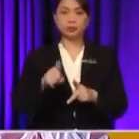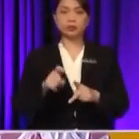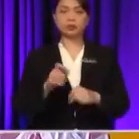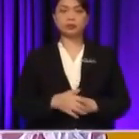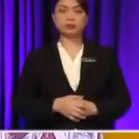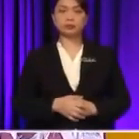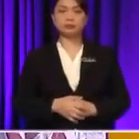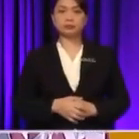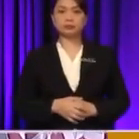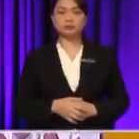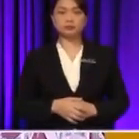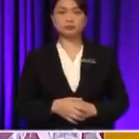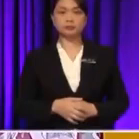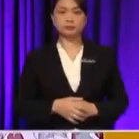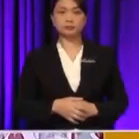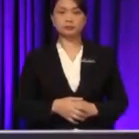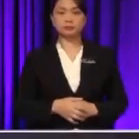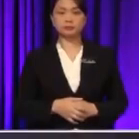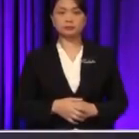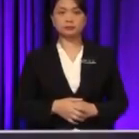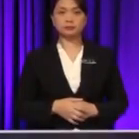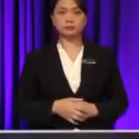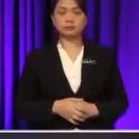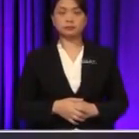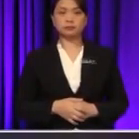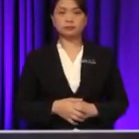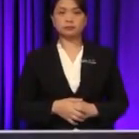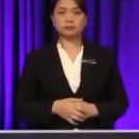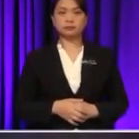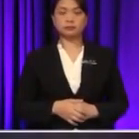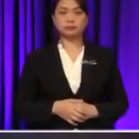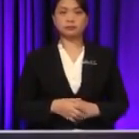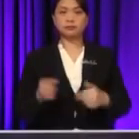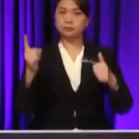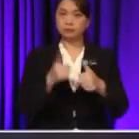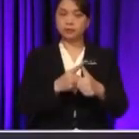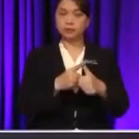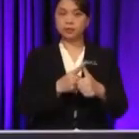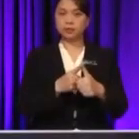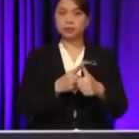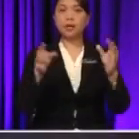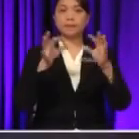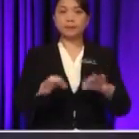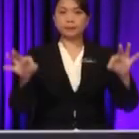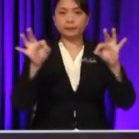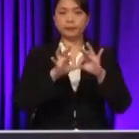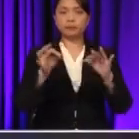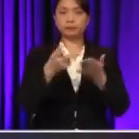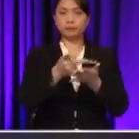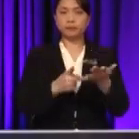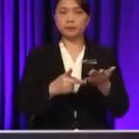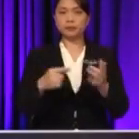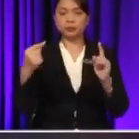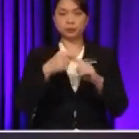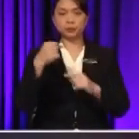their parts. Okay, so I think I'm going to give the first part, main part 1, to Irfan. Irfan,